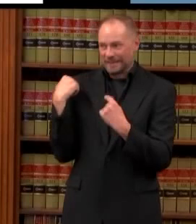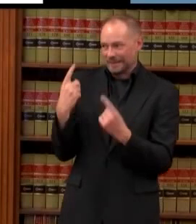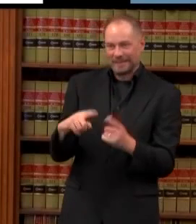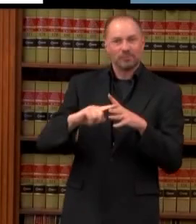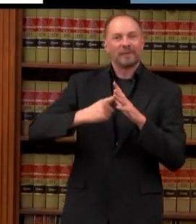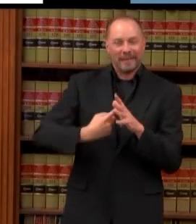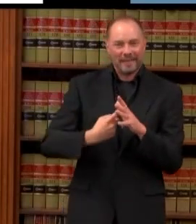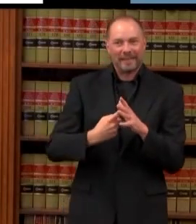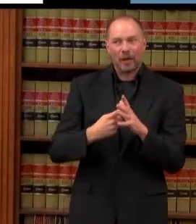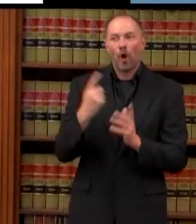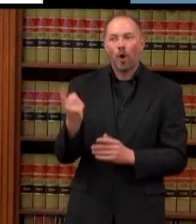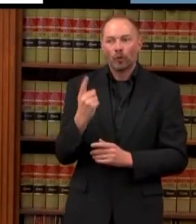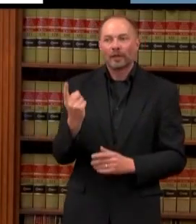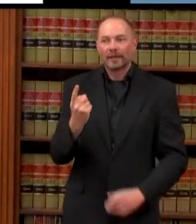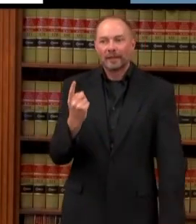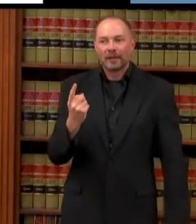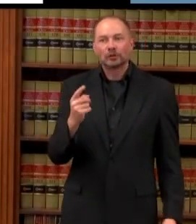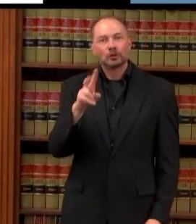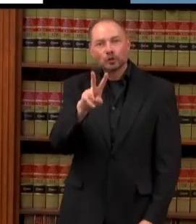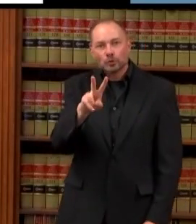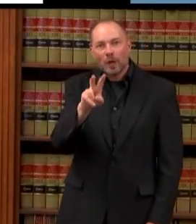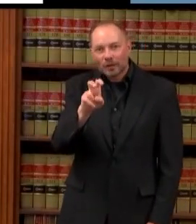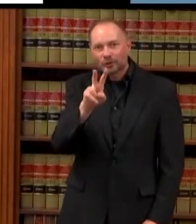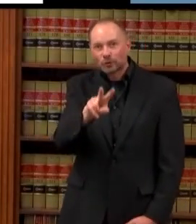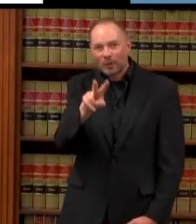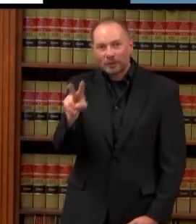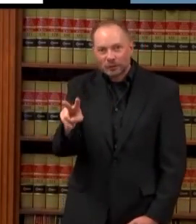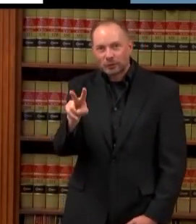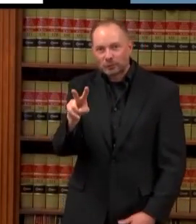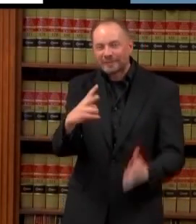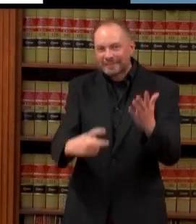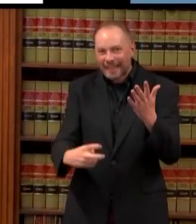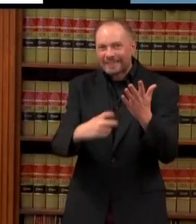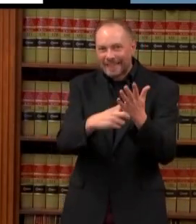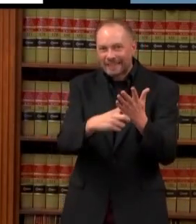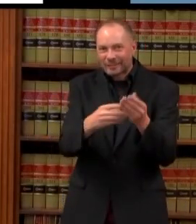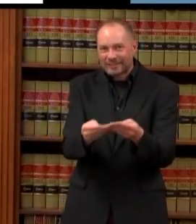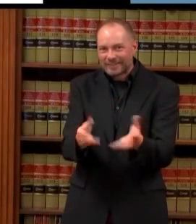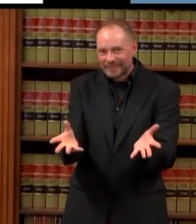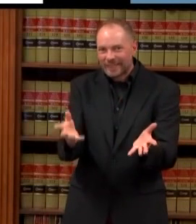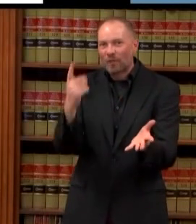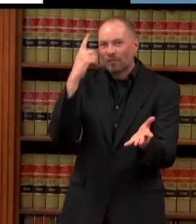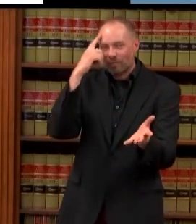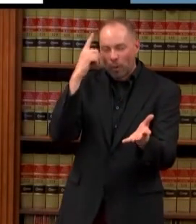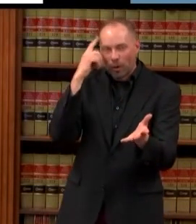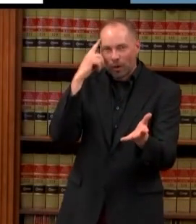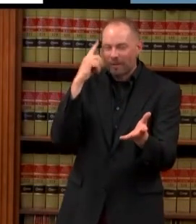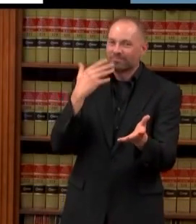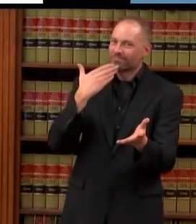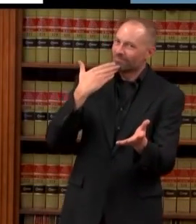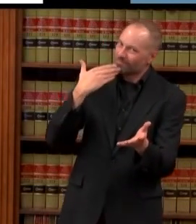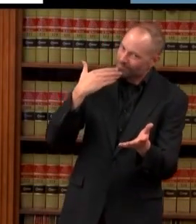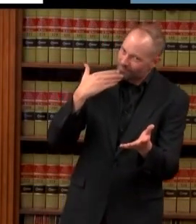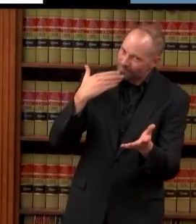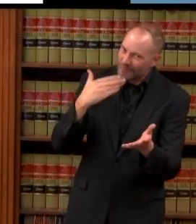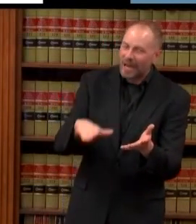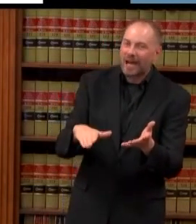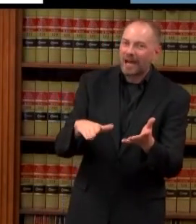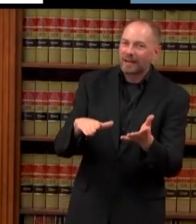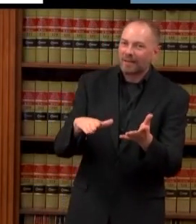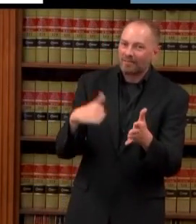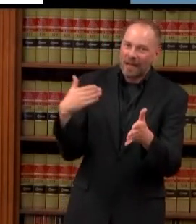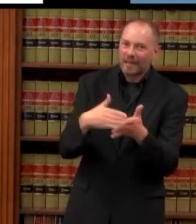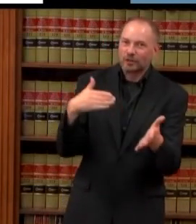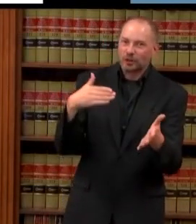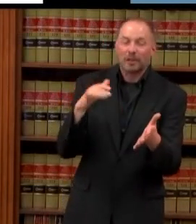pandemic, and only 222 citations were issued for egregious violations. That's going to be our